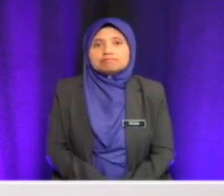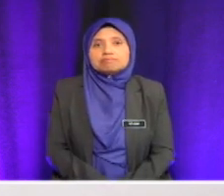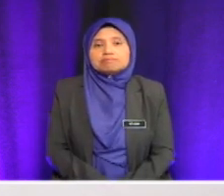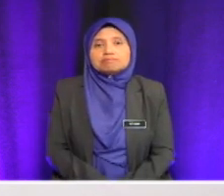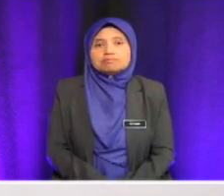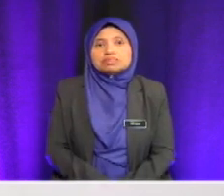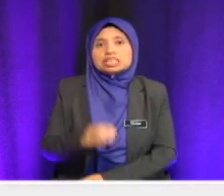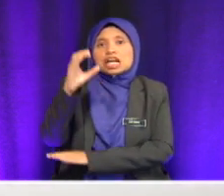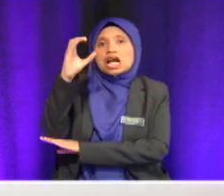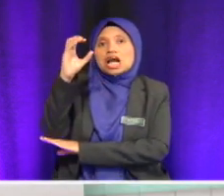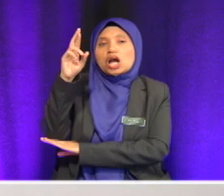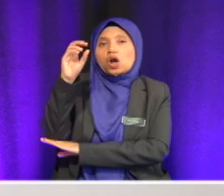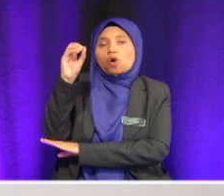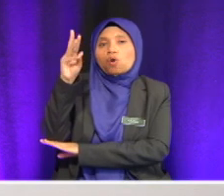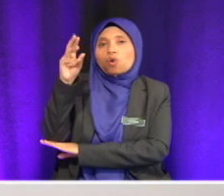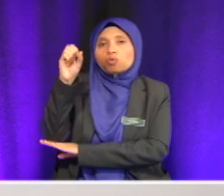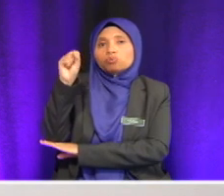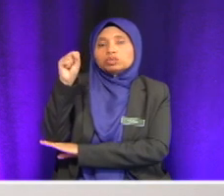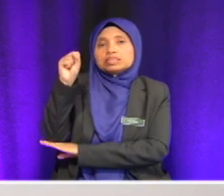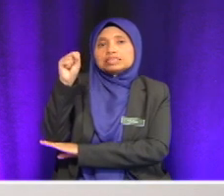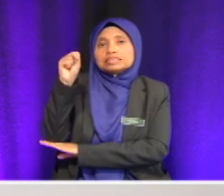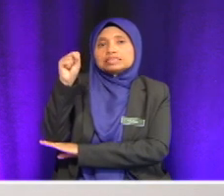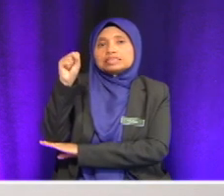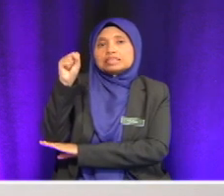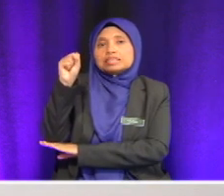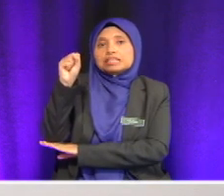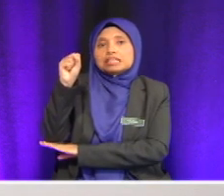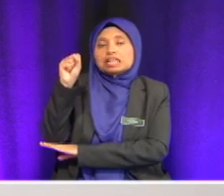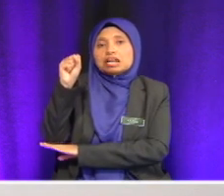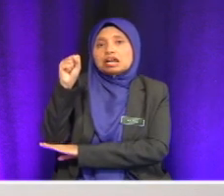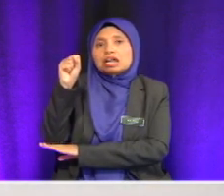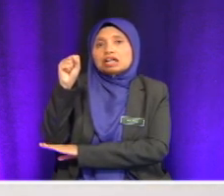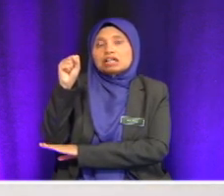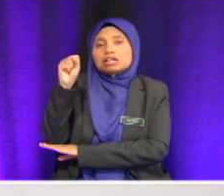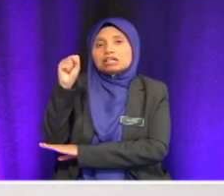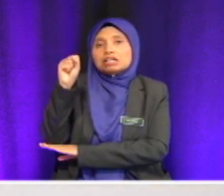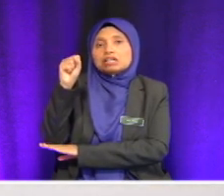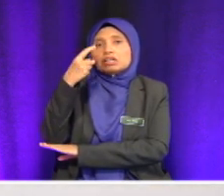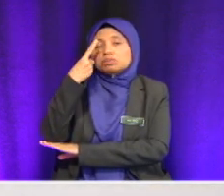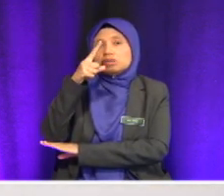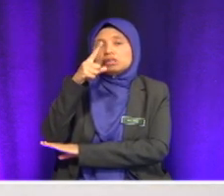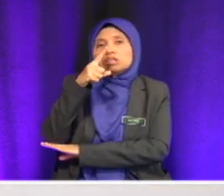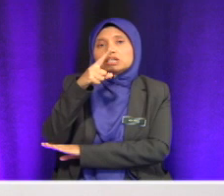Crows leave nuts on the road so that cars will run over them and crack them open.